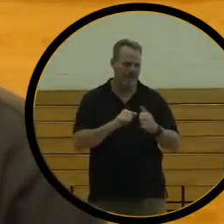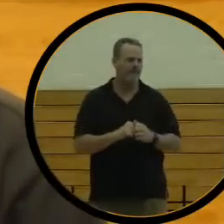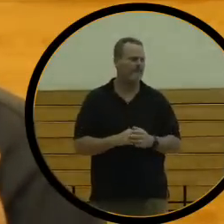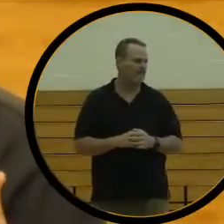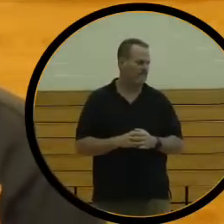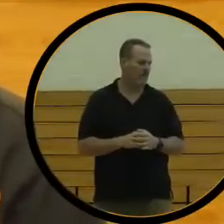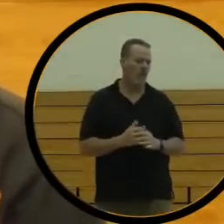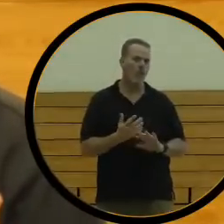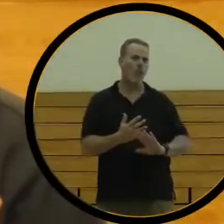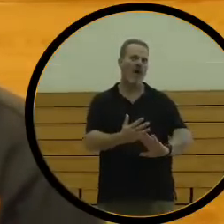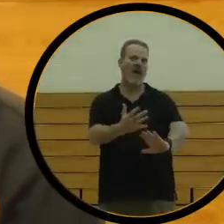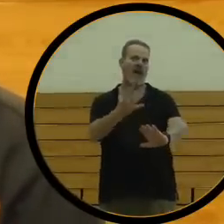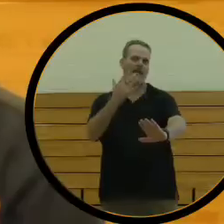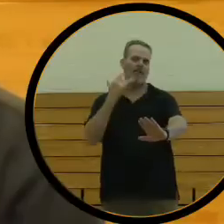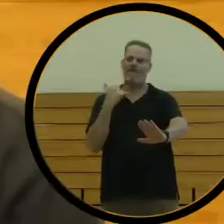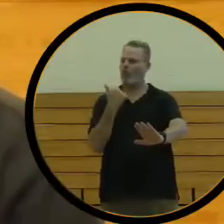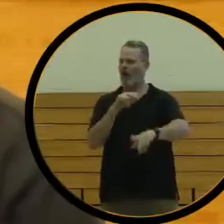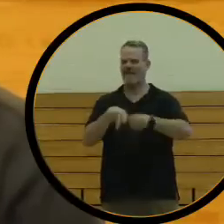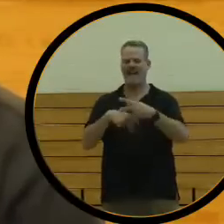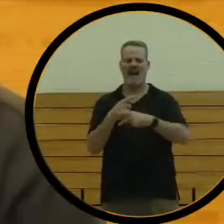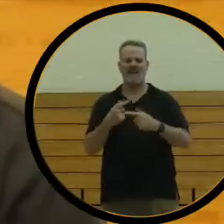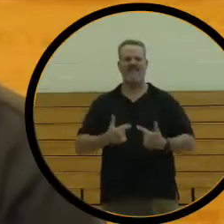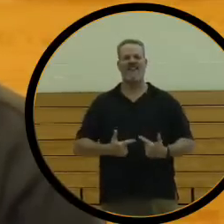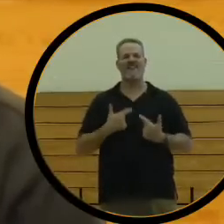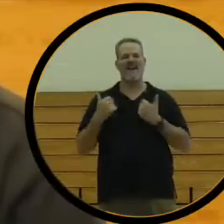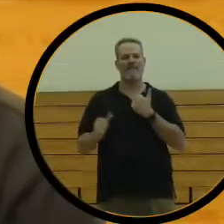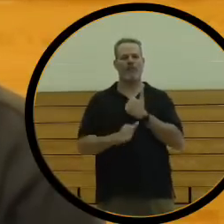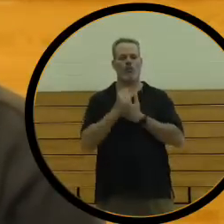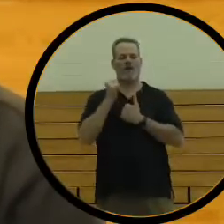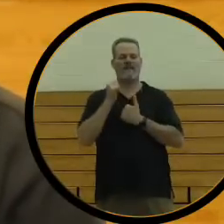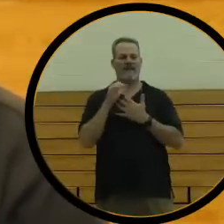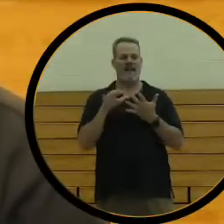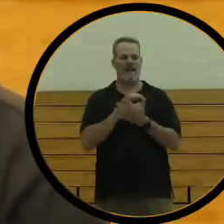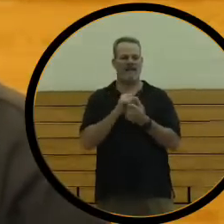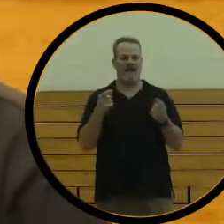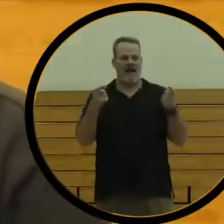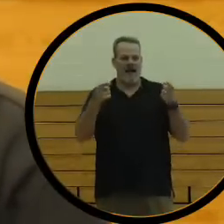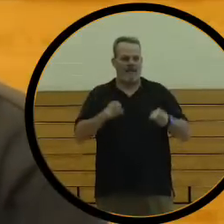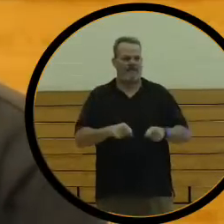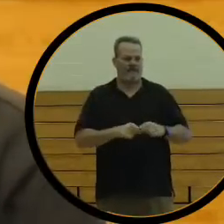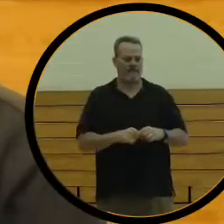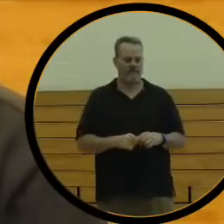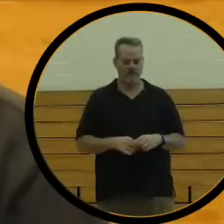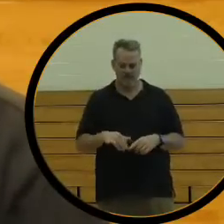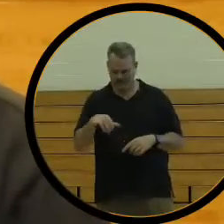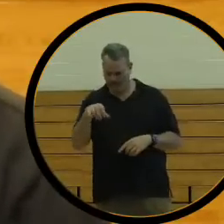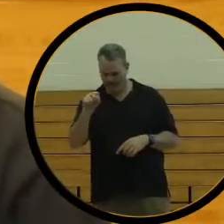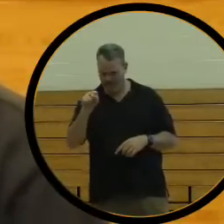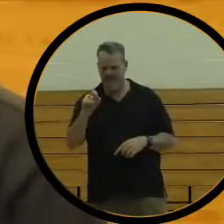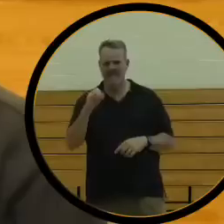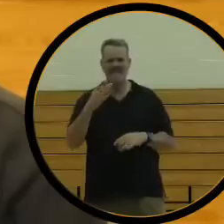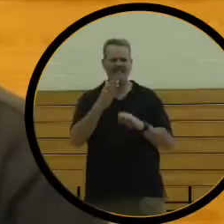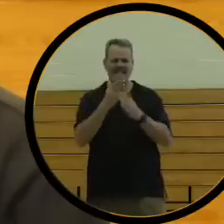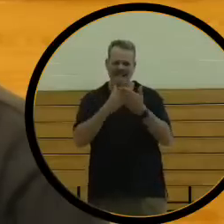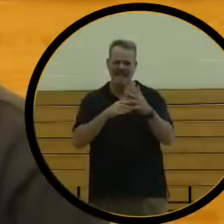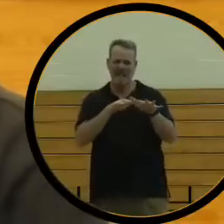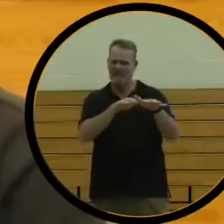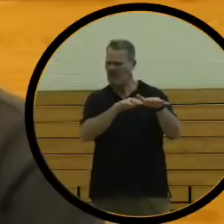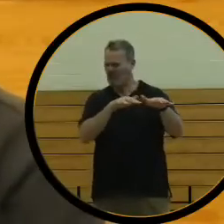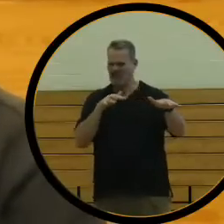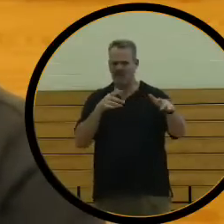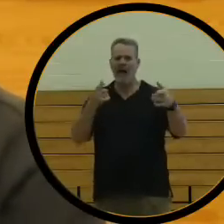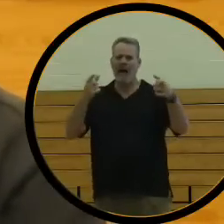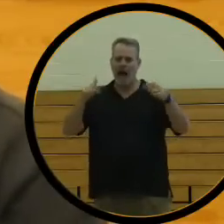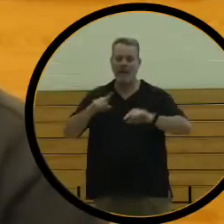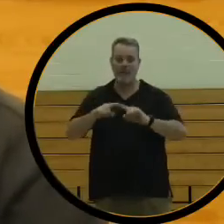way before any life-threatening hazard is there. And so Right, if there's bottlenecks, that might happen, but we'll